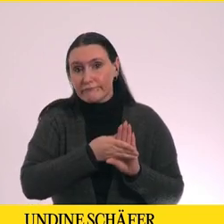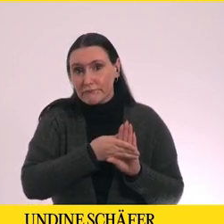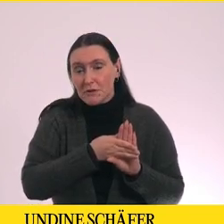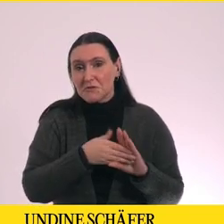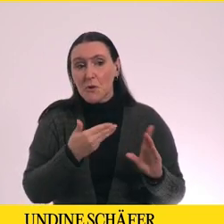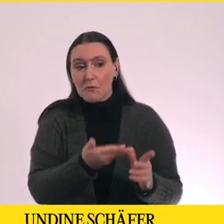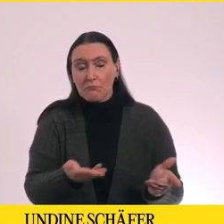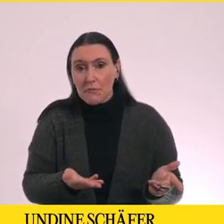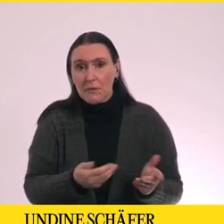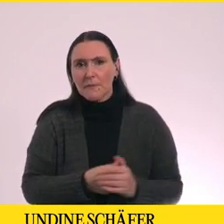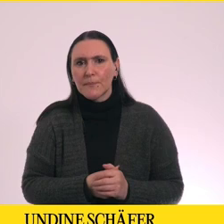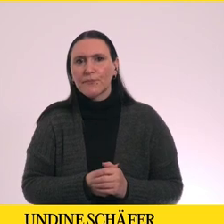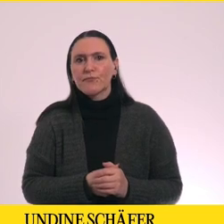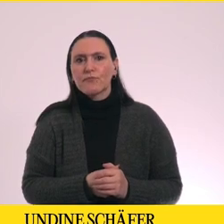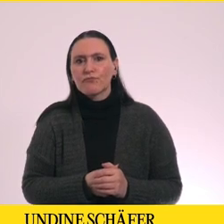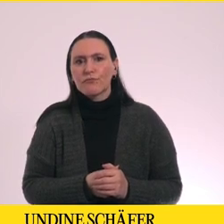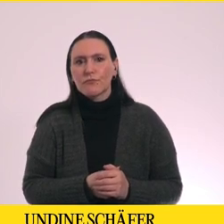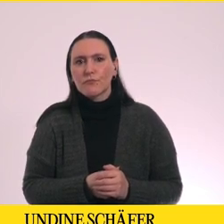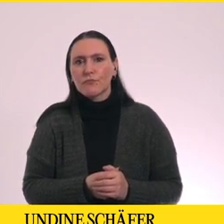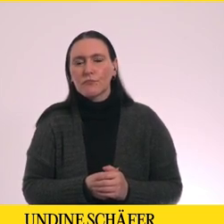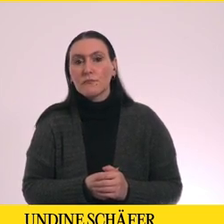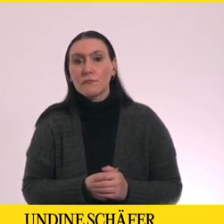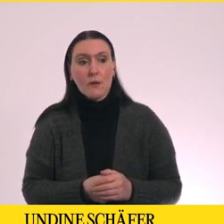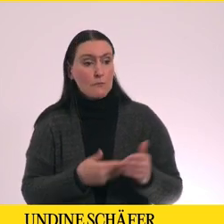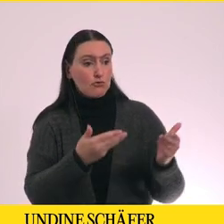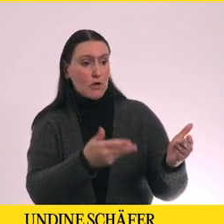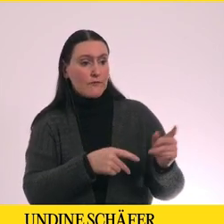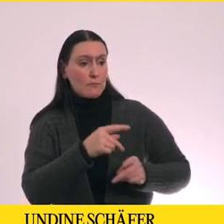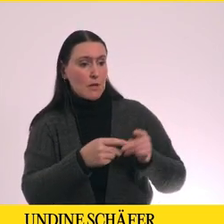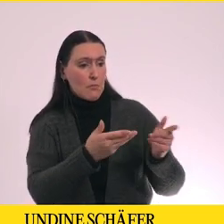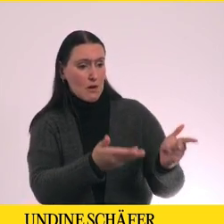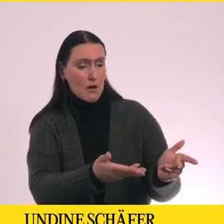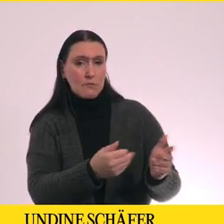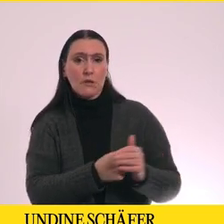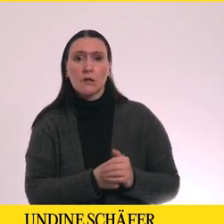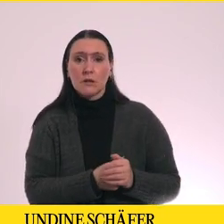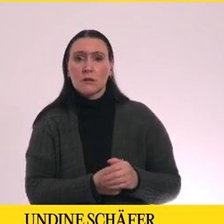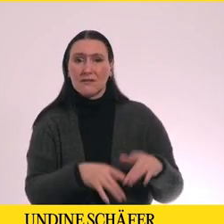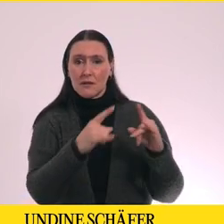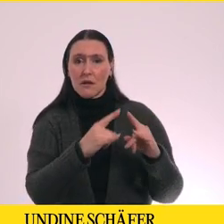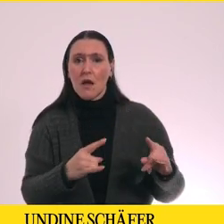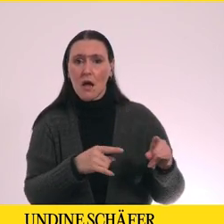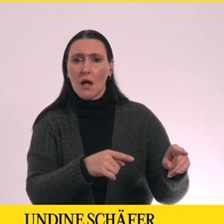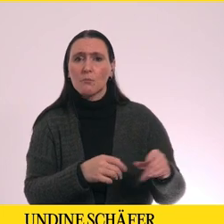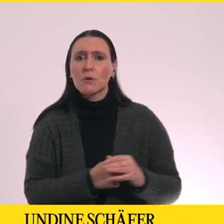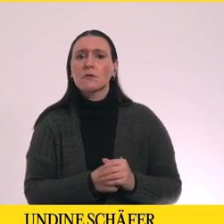the response from this healthcare system in the camps is to start medicating